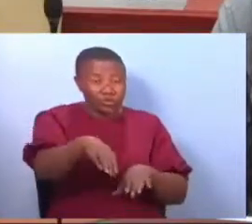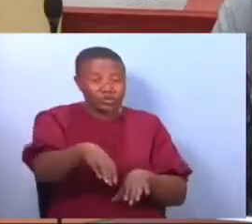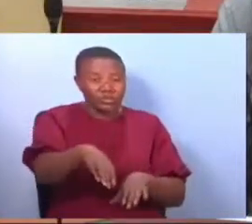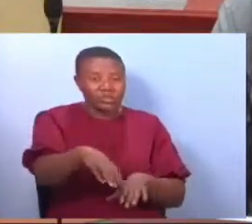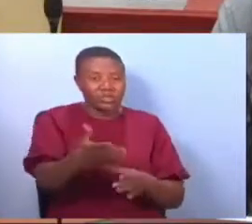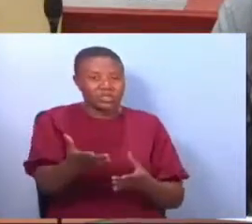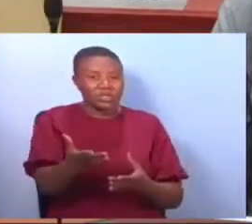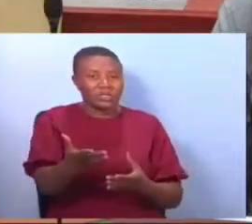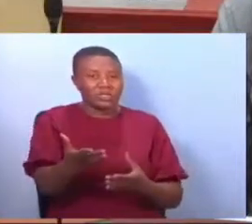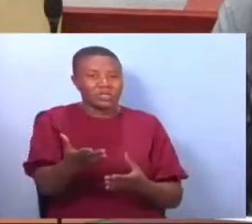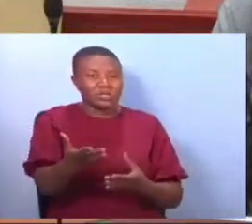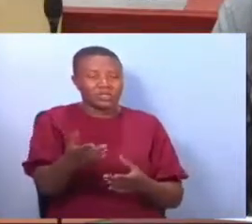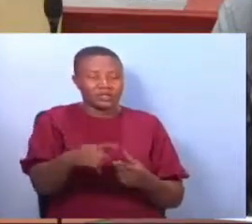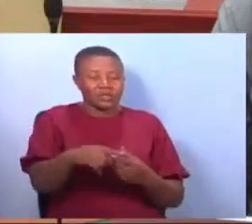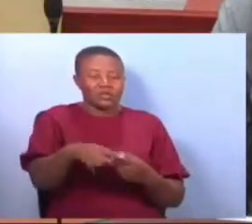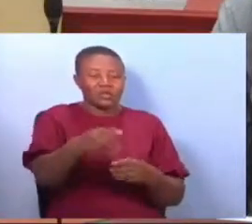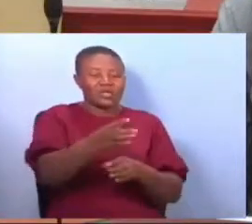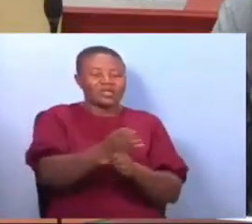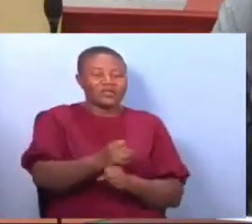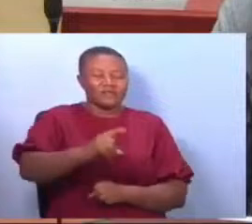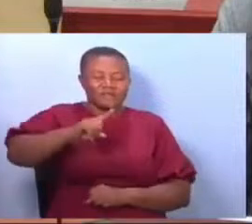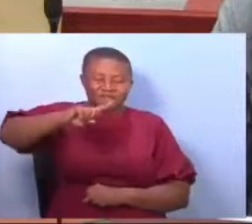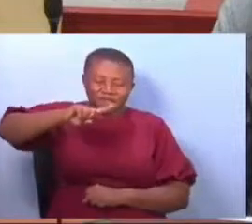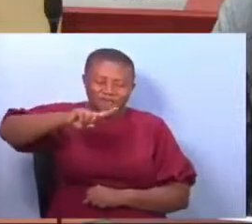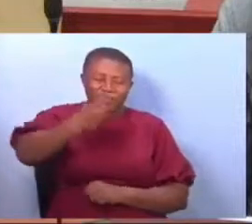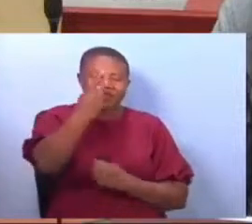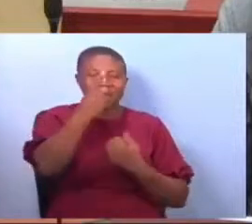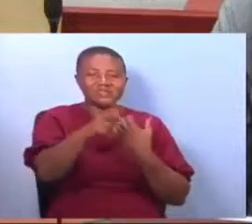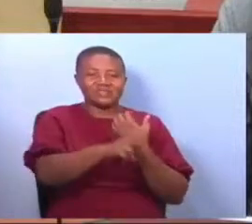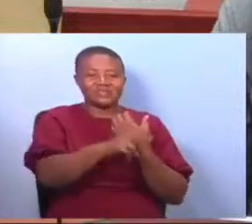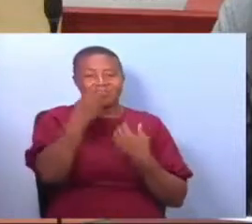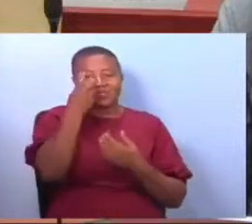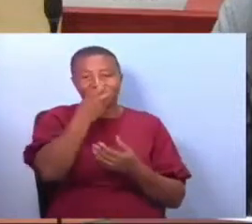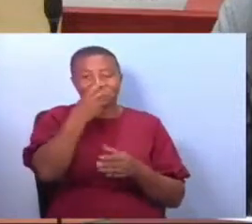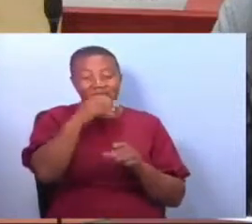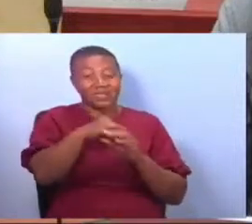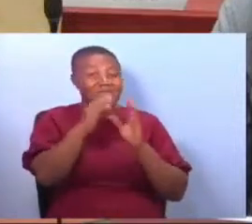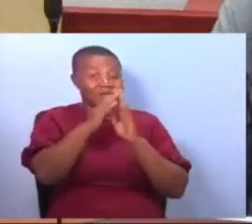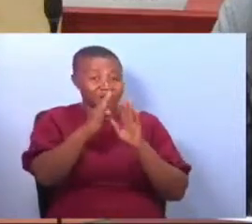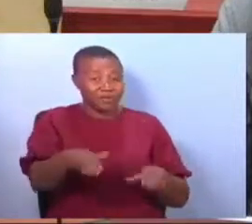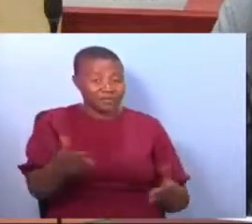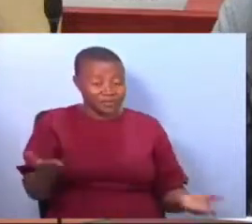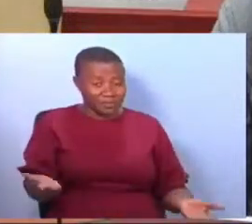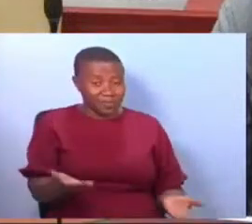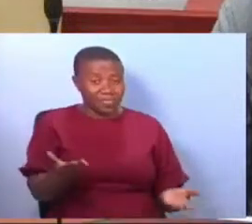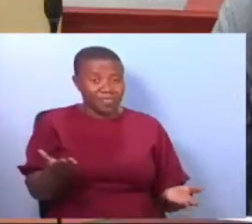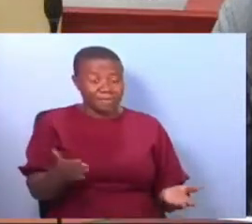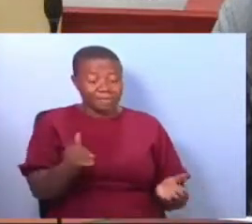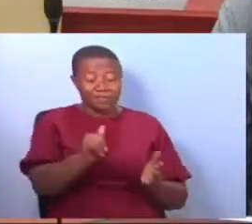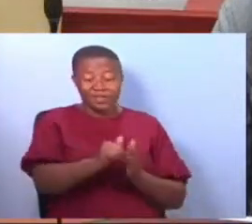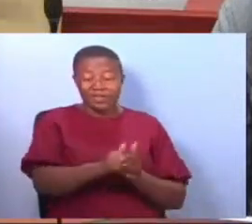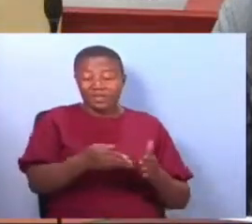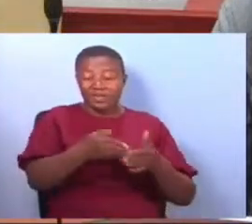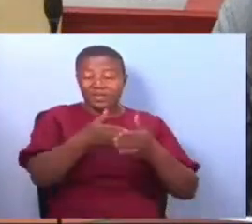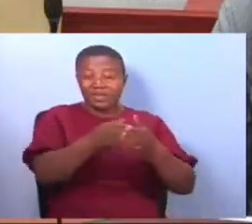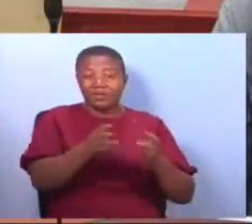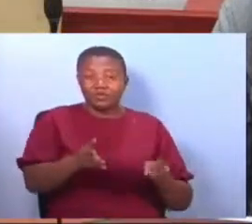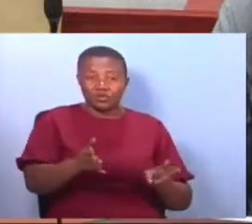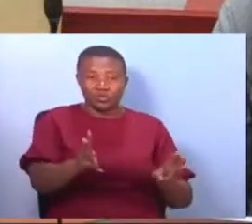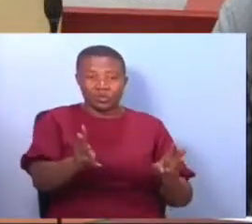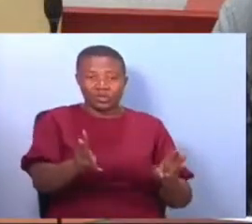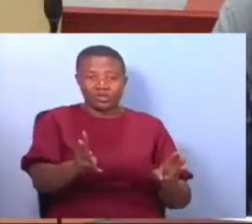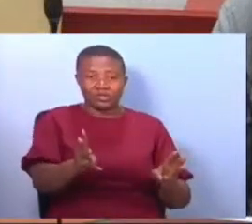produce a first deputy speaker in this House, which paved the way for us to go